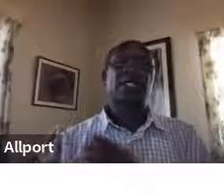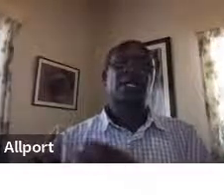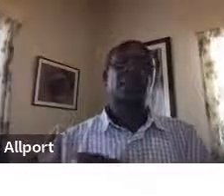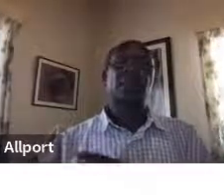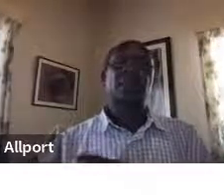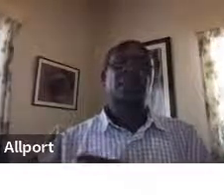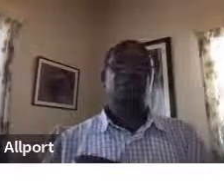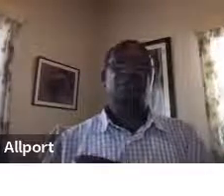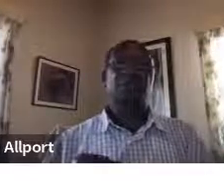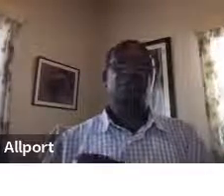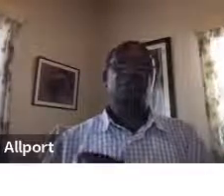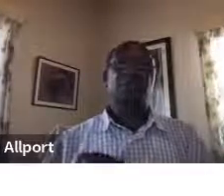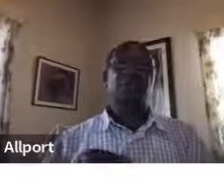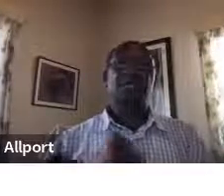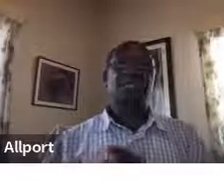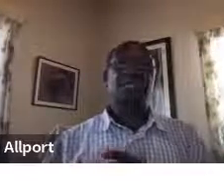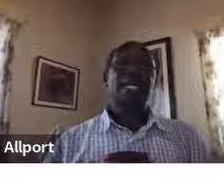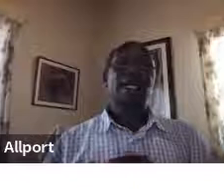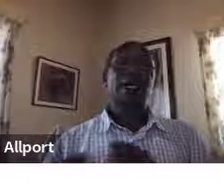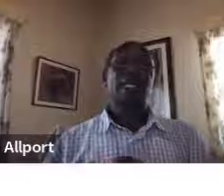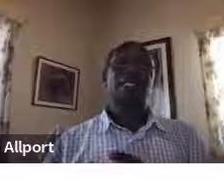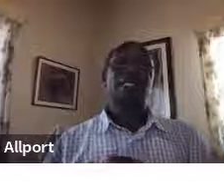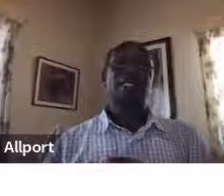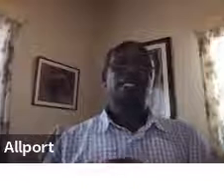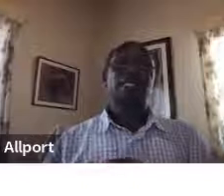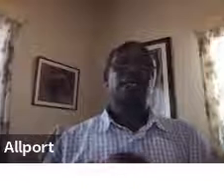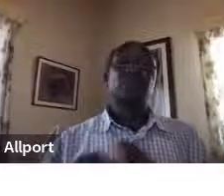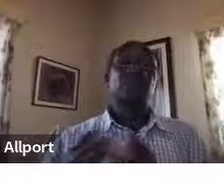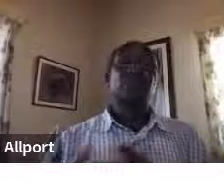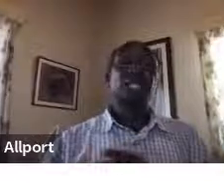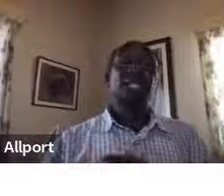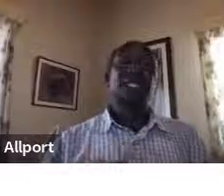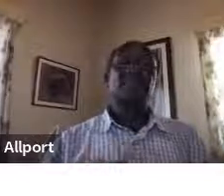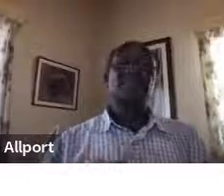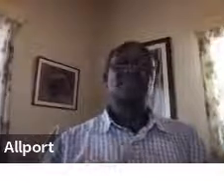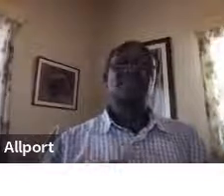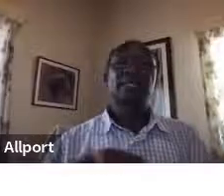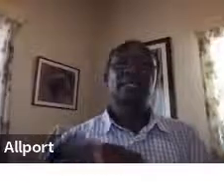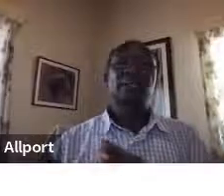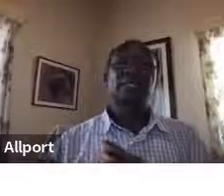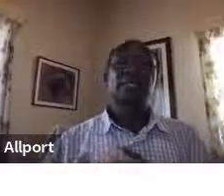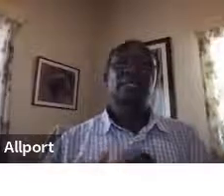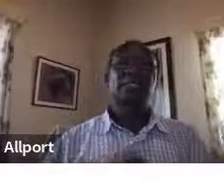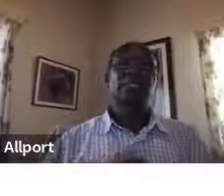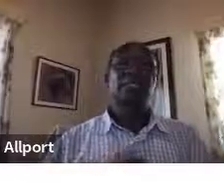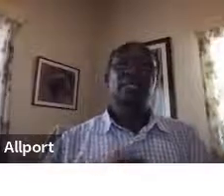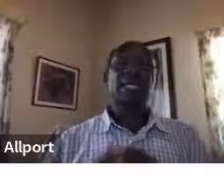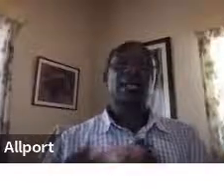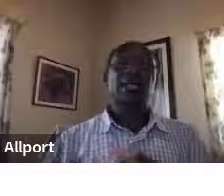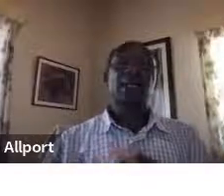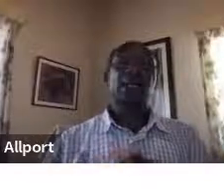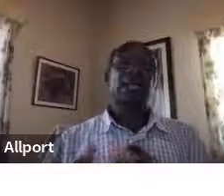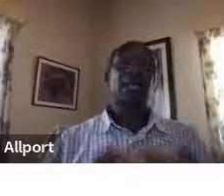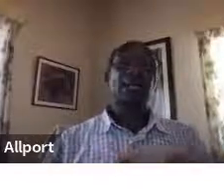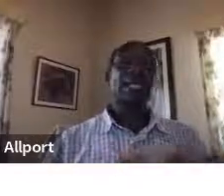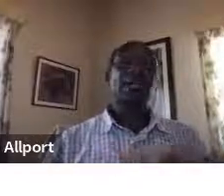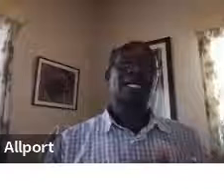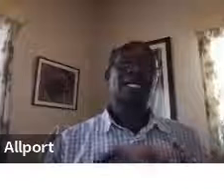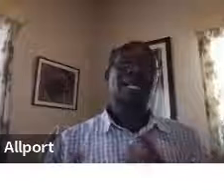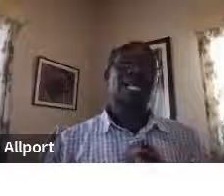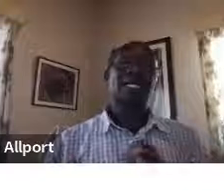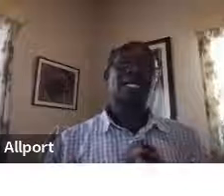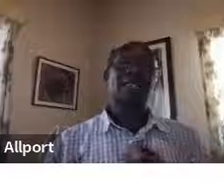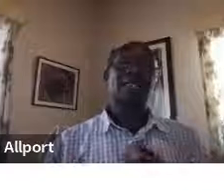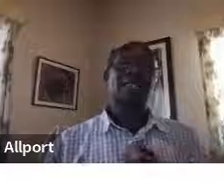are calling the crop model that can help us to simulate the yield and also help us